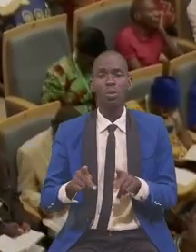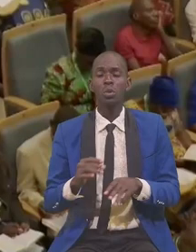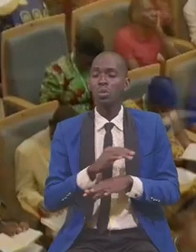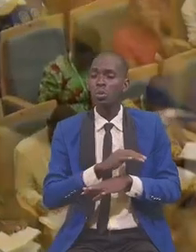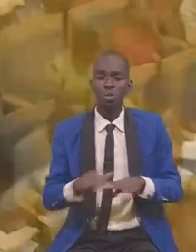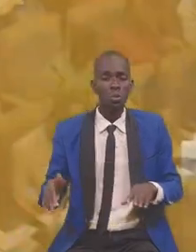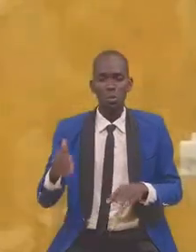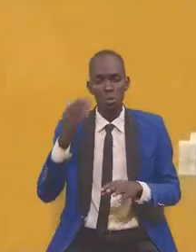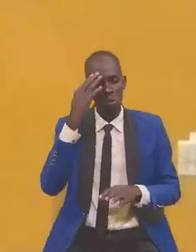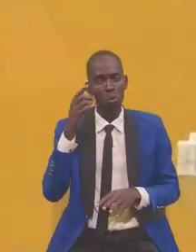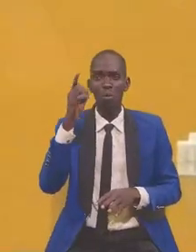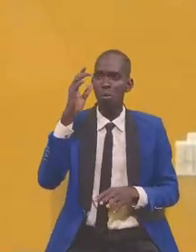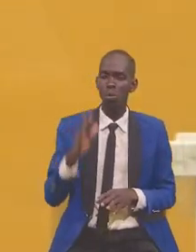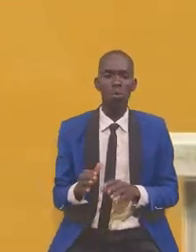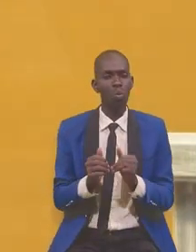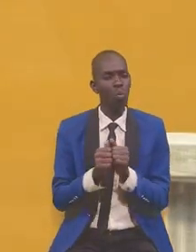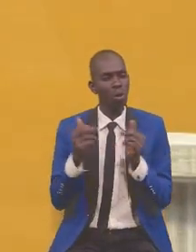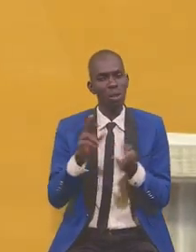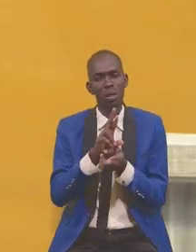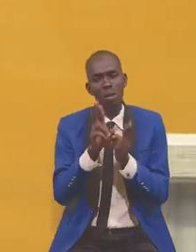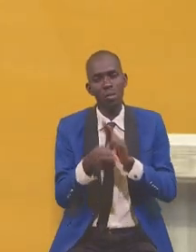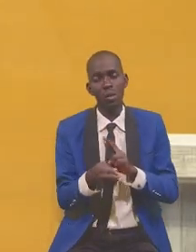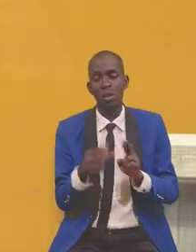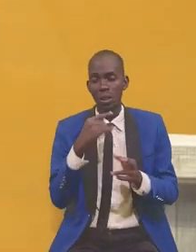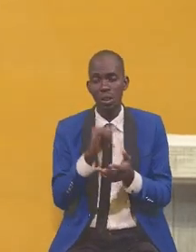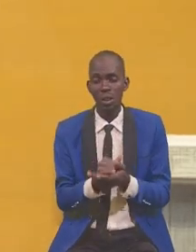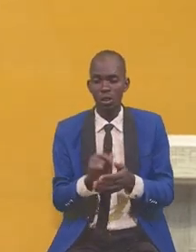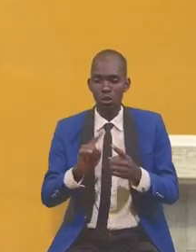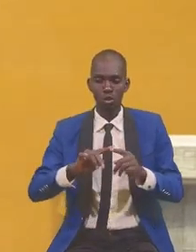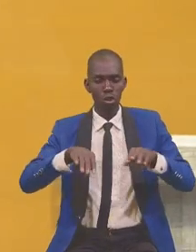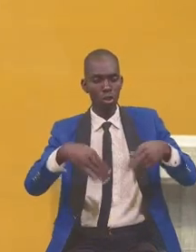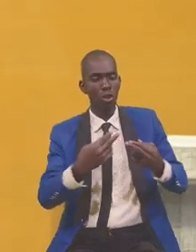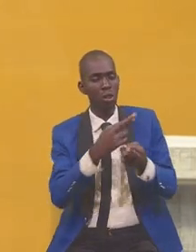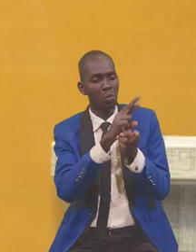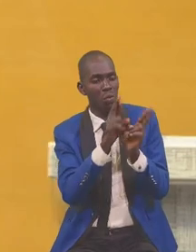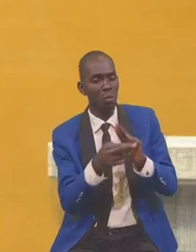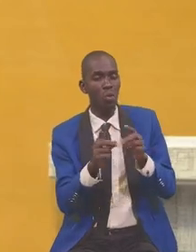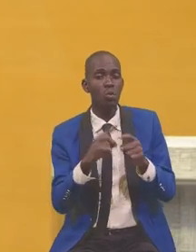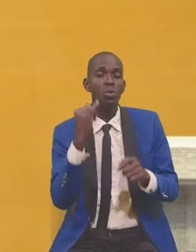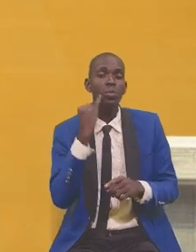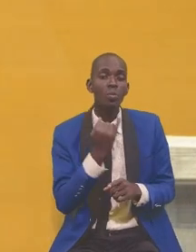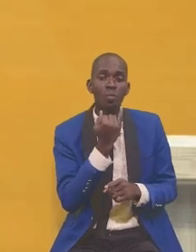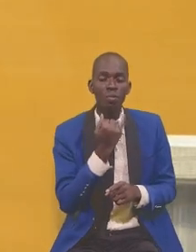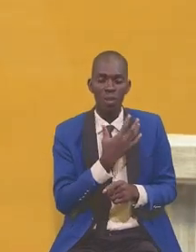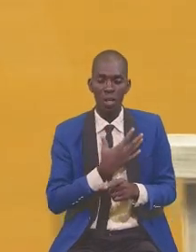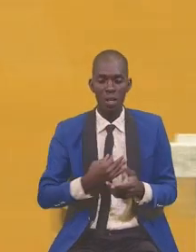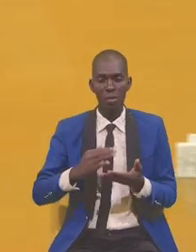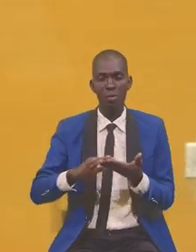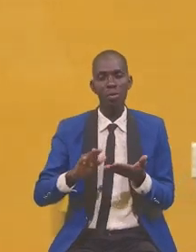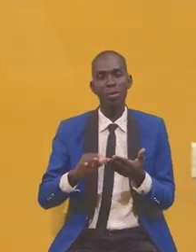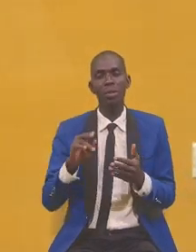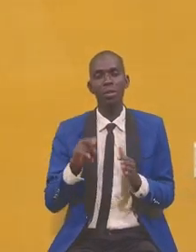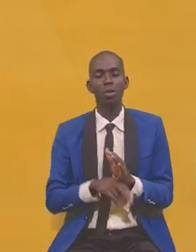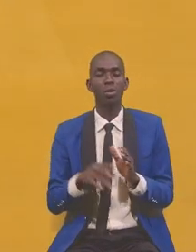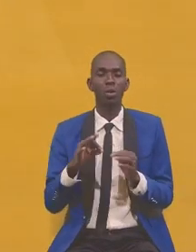without repentance. It says to give repentance to Israel and forgiveness of sins.